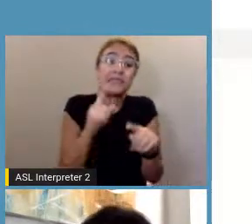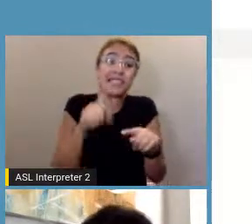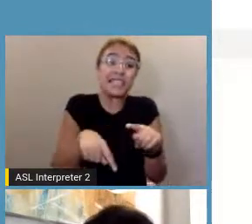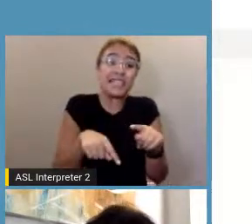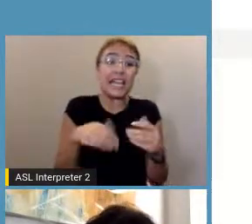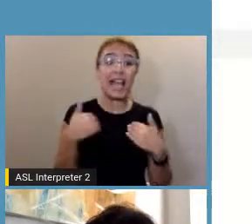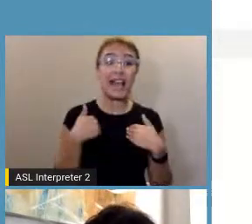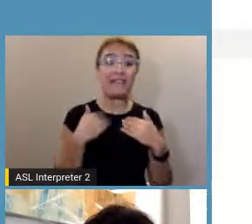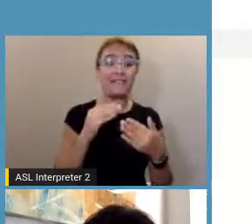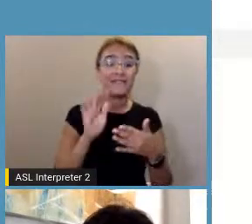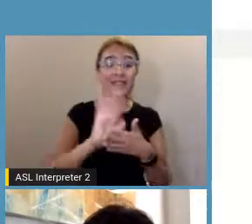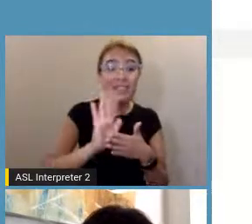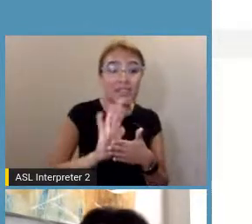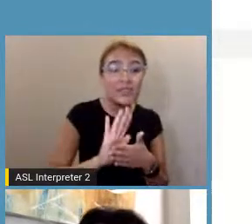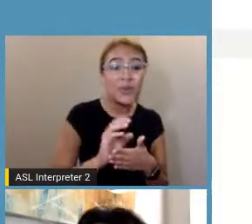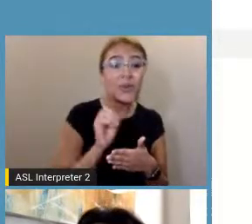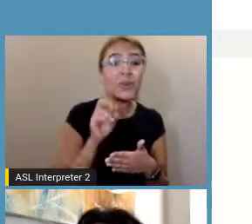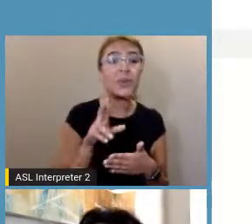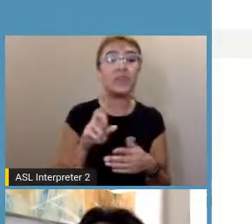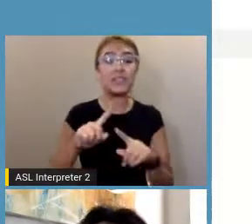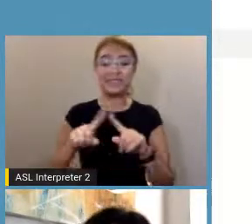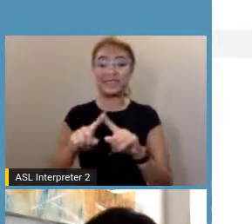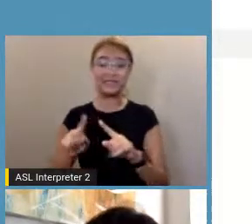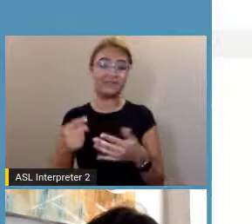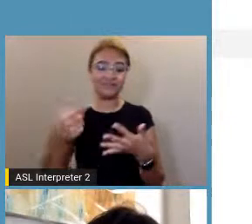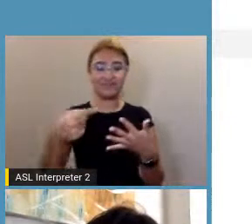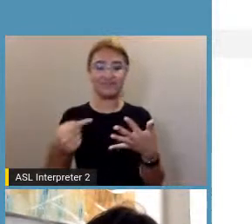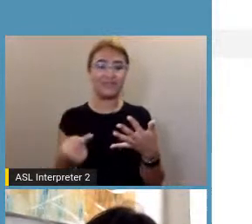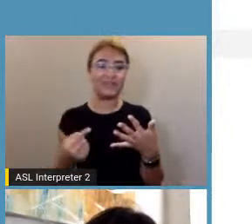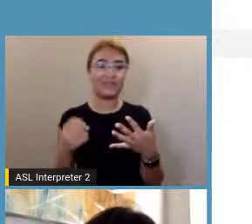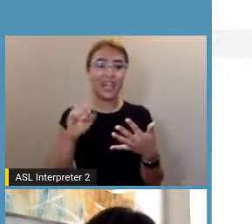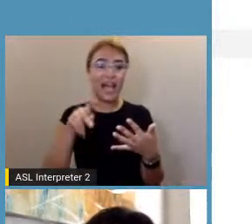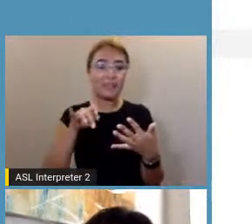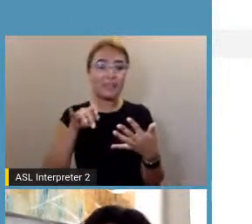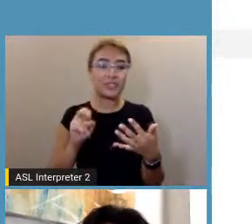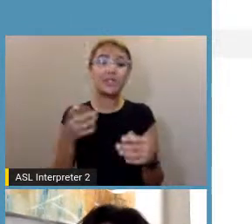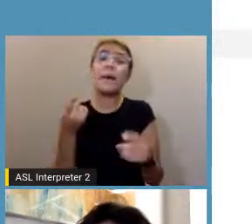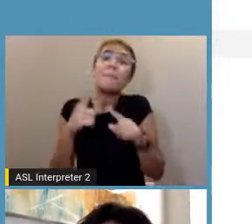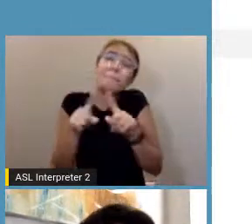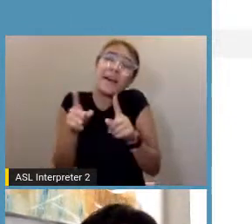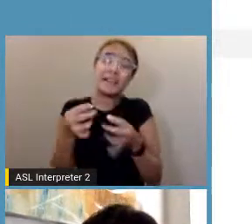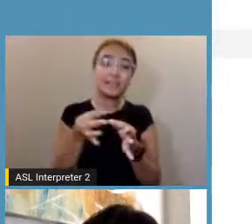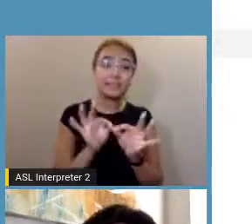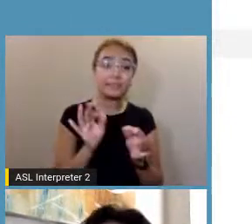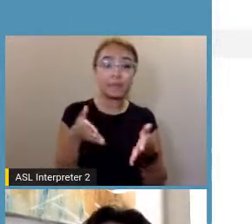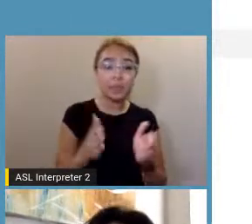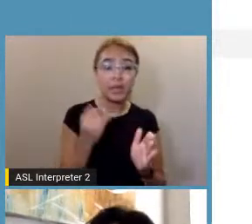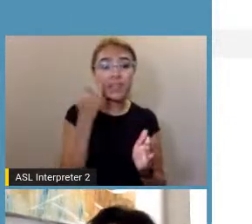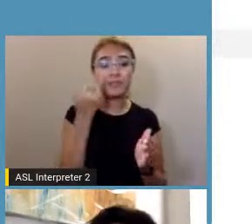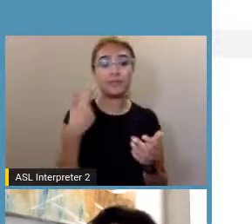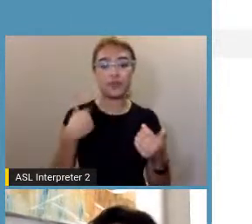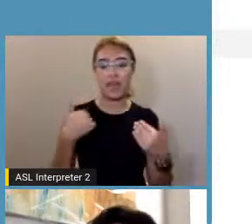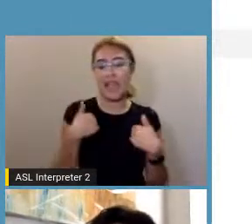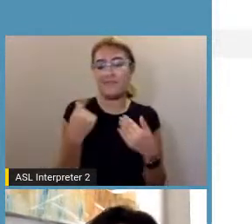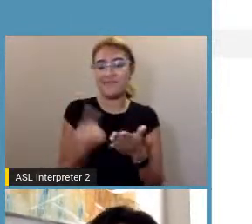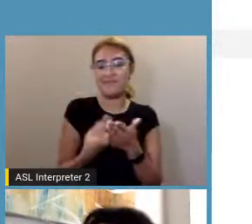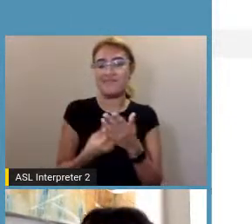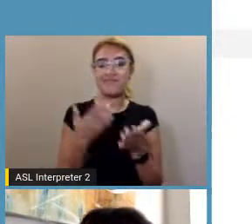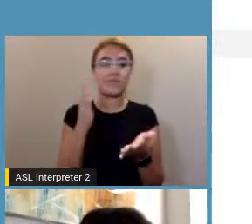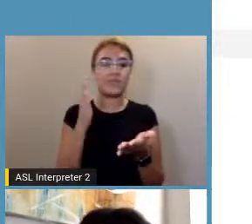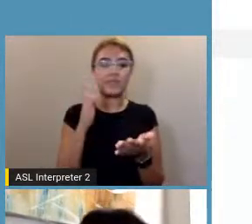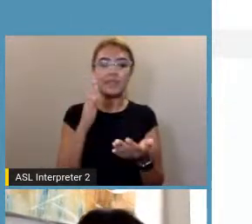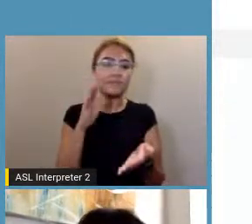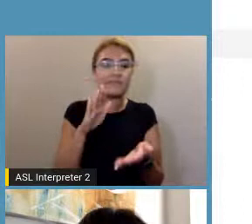of the options. But it's a simple way. If you have something that's on paper, it's very easy to translate.